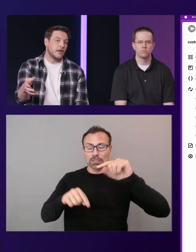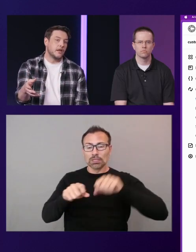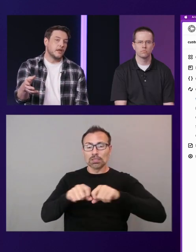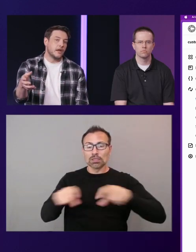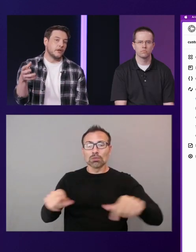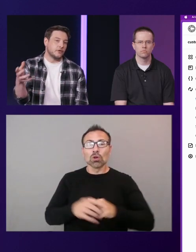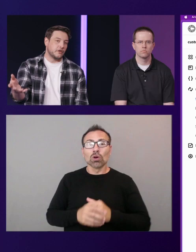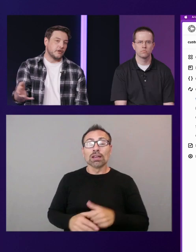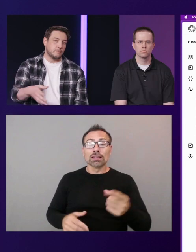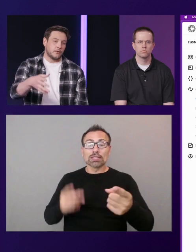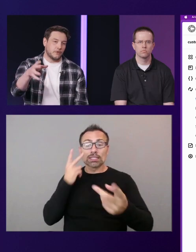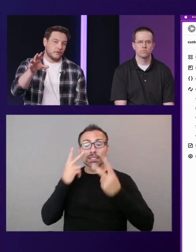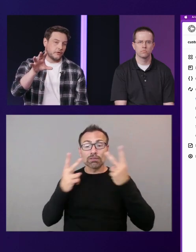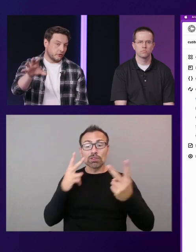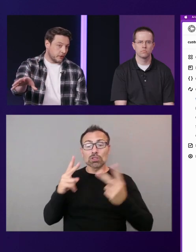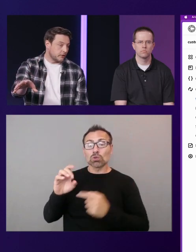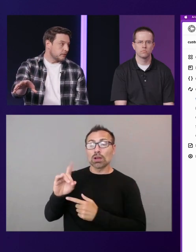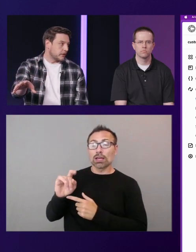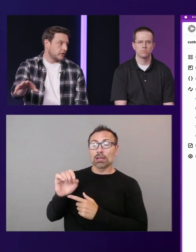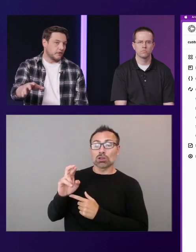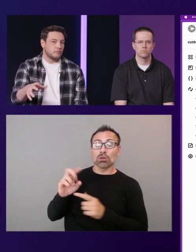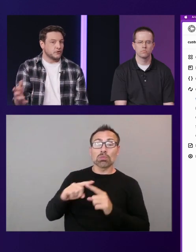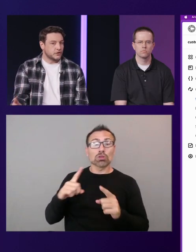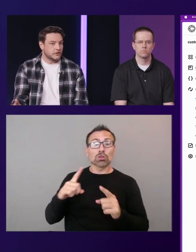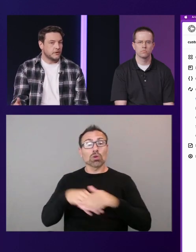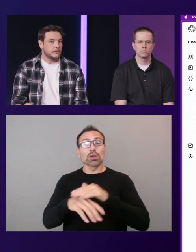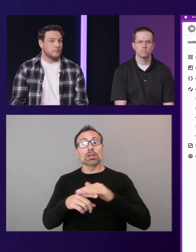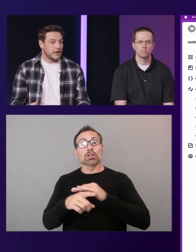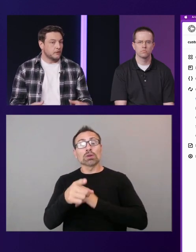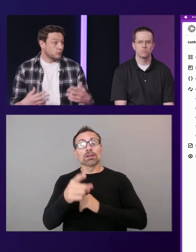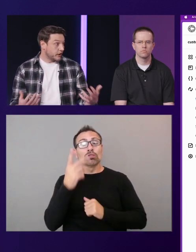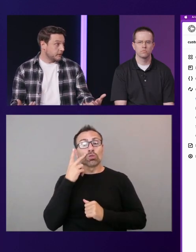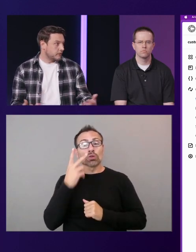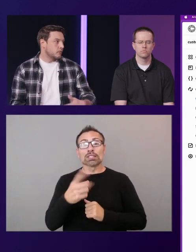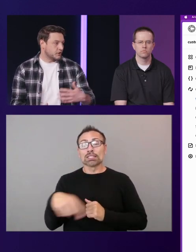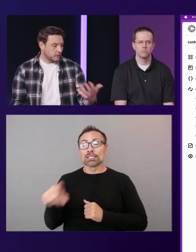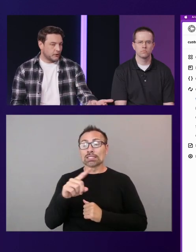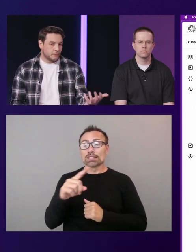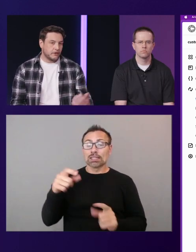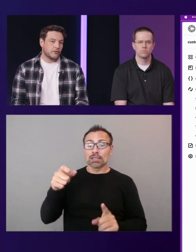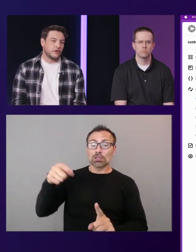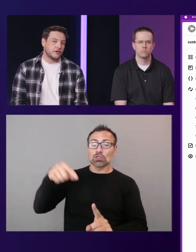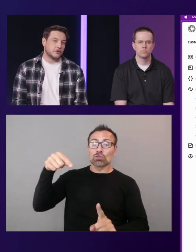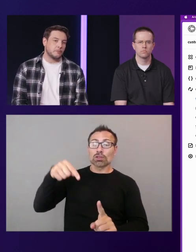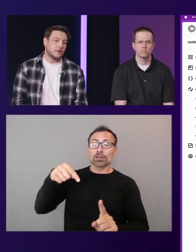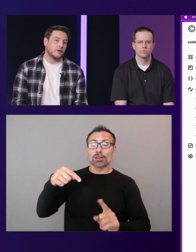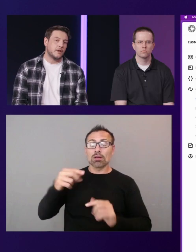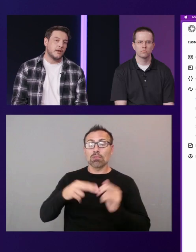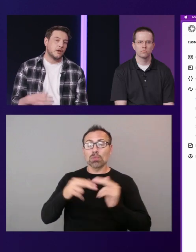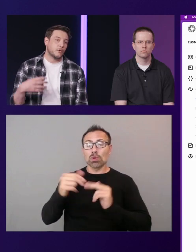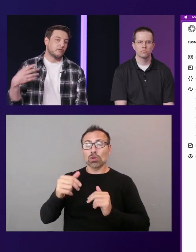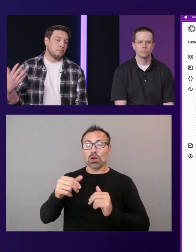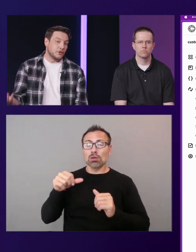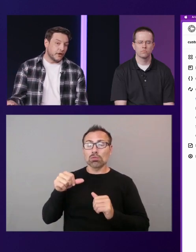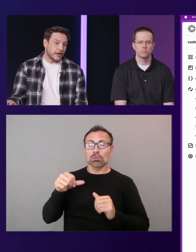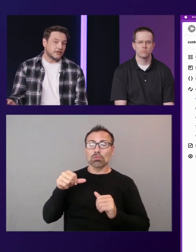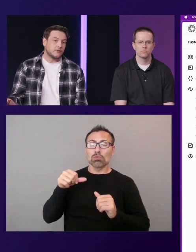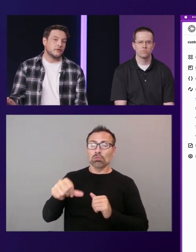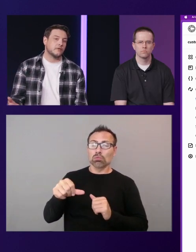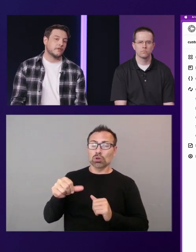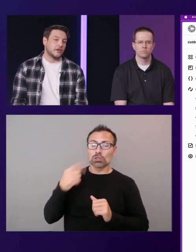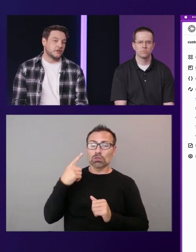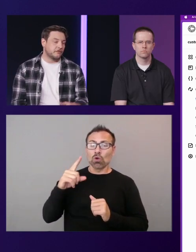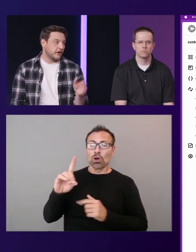YAML, and you'll see there's a trigger that says on push to main, run it, which is why I was running with the initial commit. We have a build